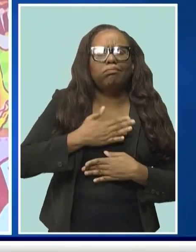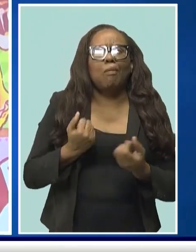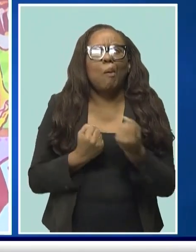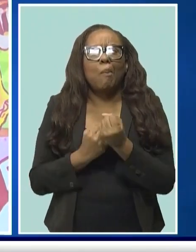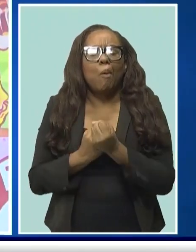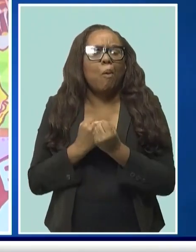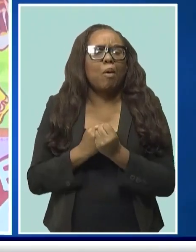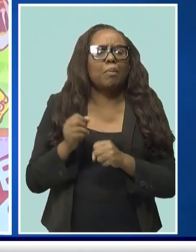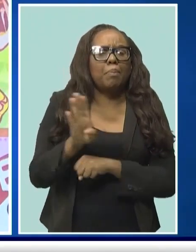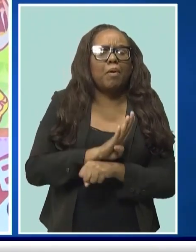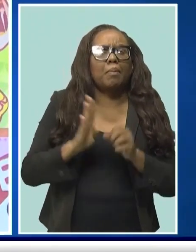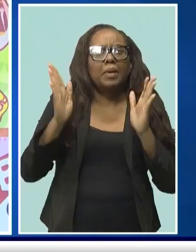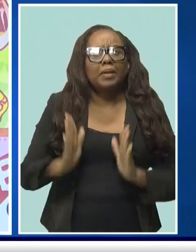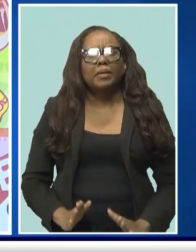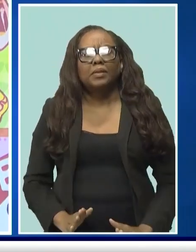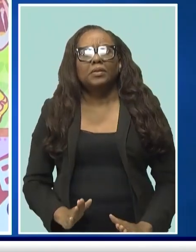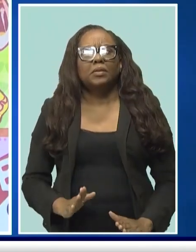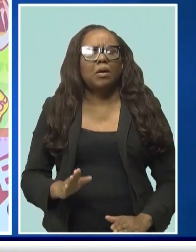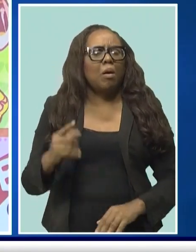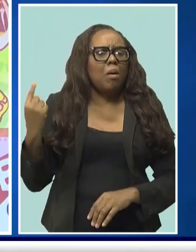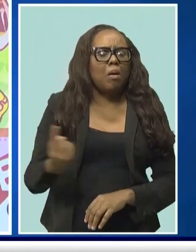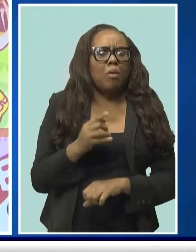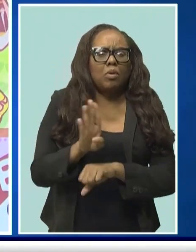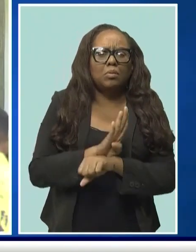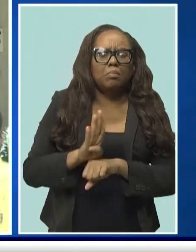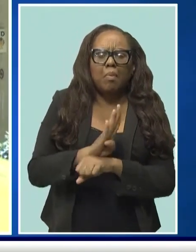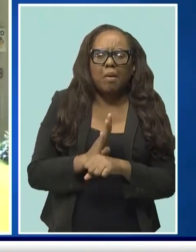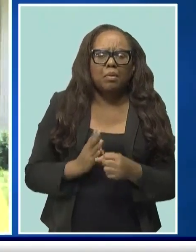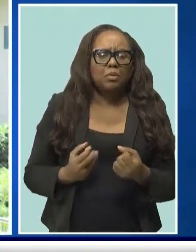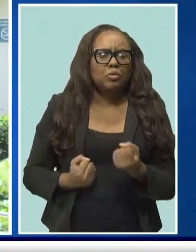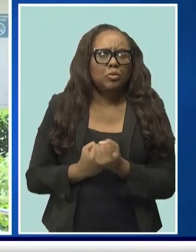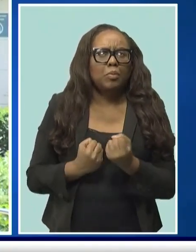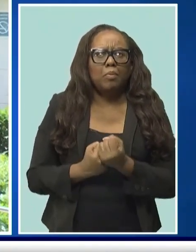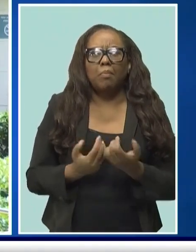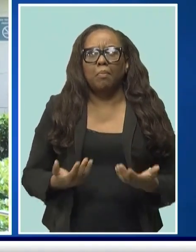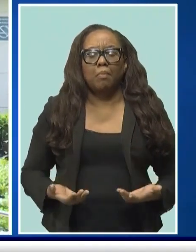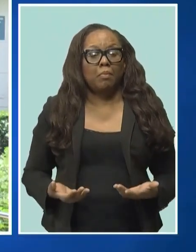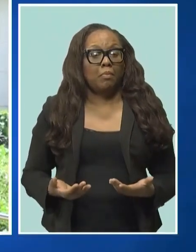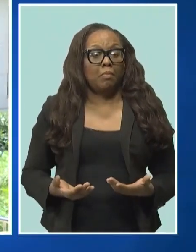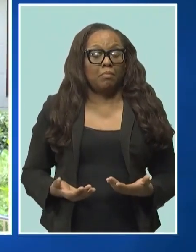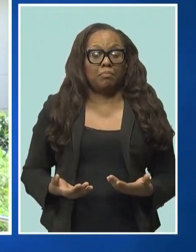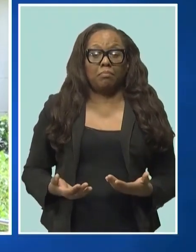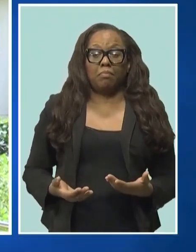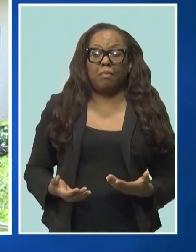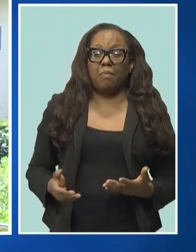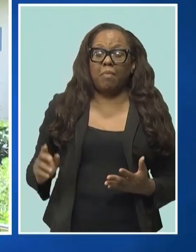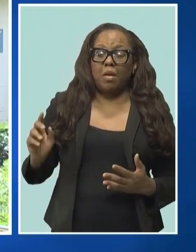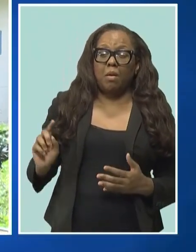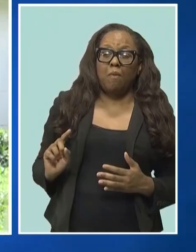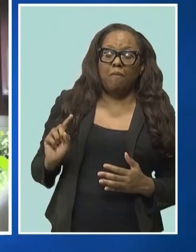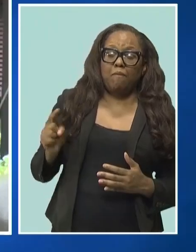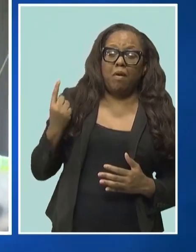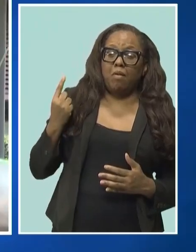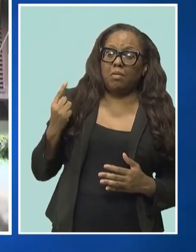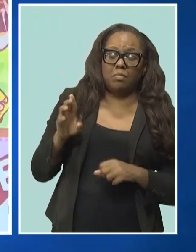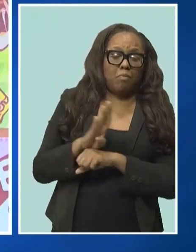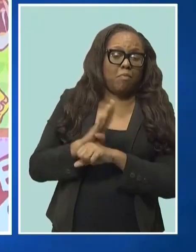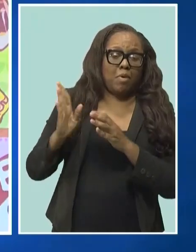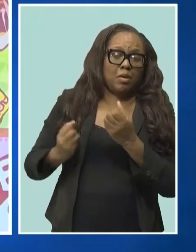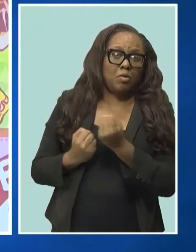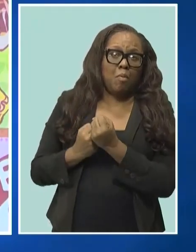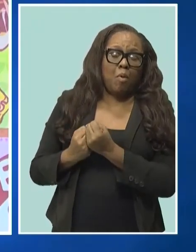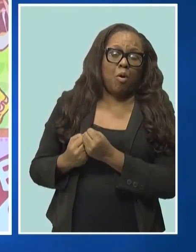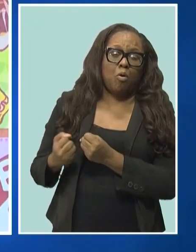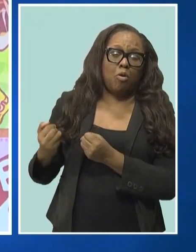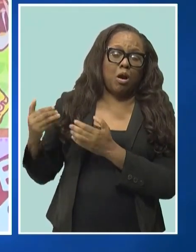Chukka Barbados as we've reopened. We've had the support from day one, and we continue to see it. As Leah said, we are